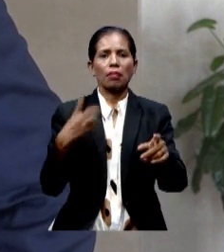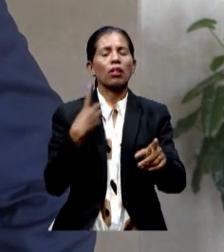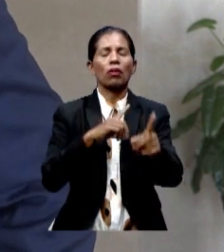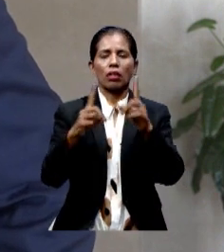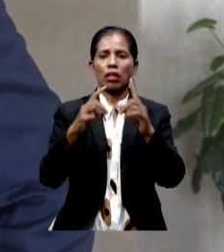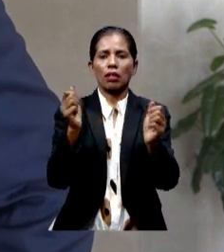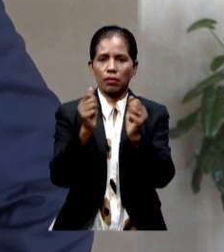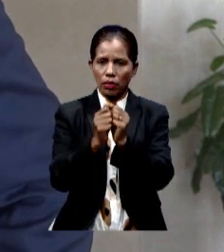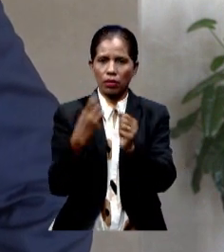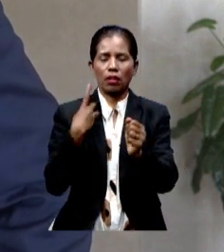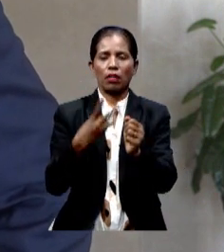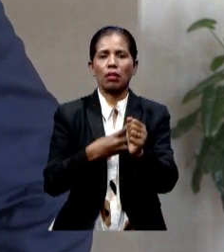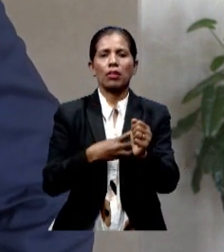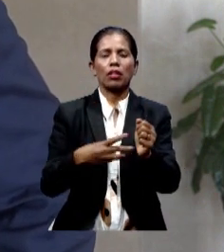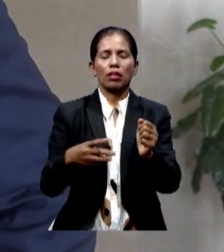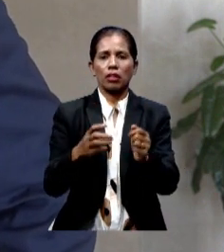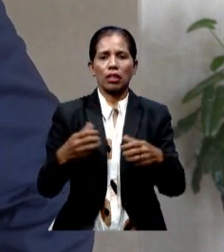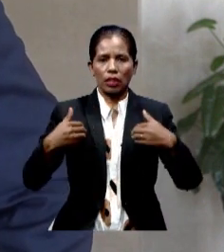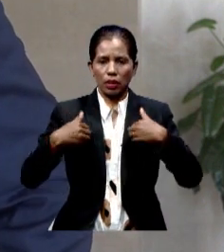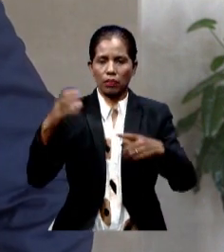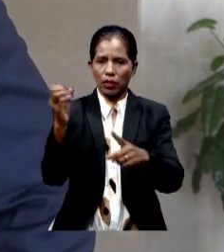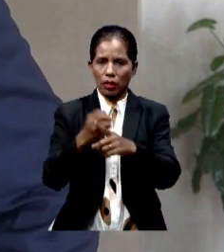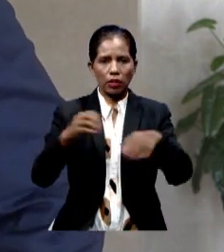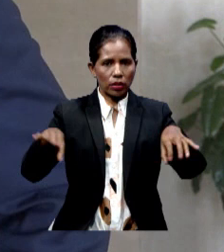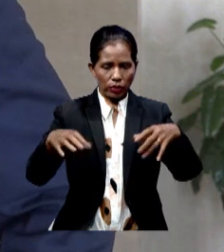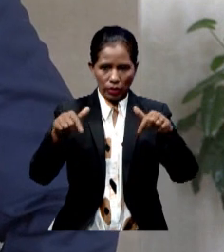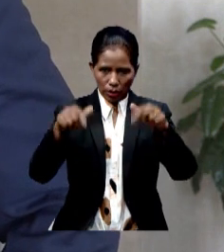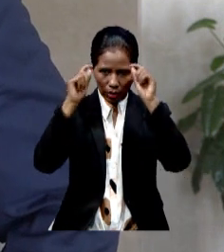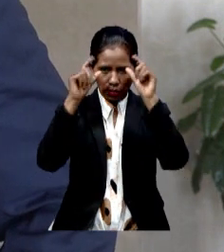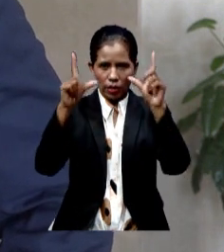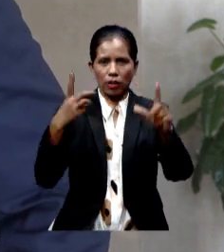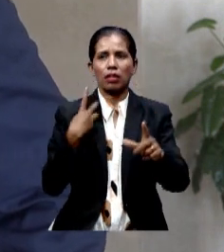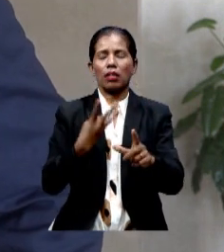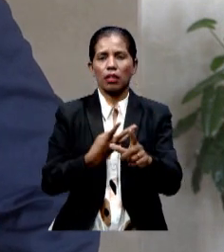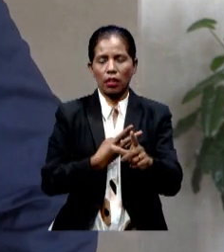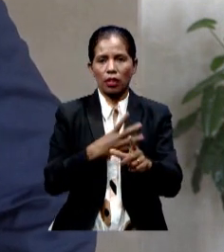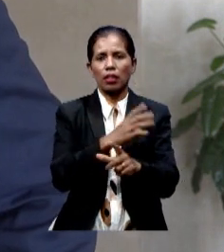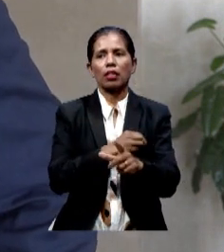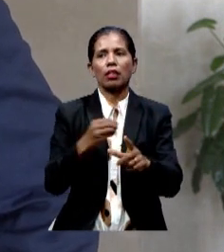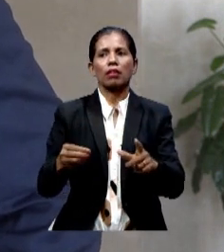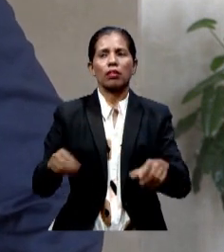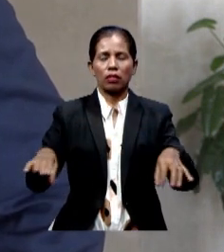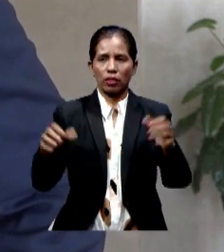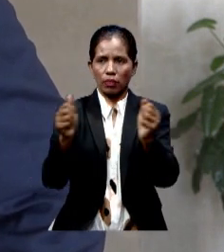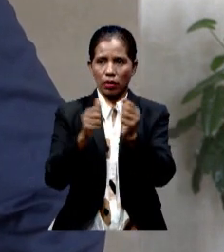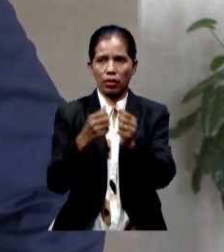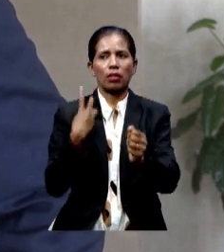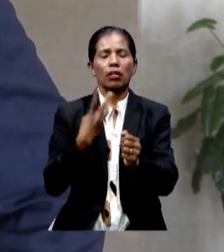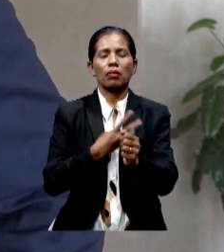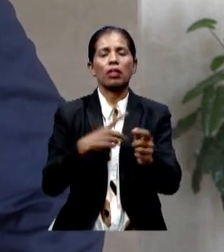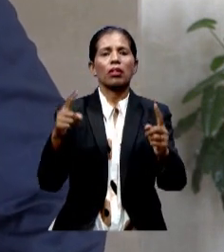enjoy the opportunity to work in Timor-Leste and to exchange and have a great relationship between our two